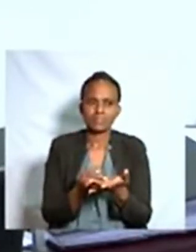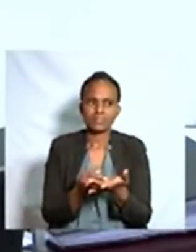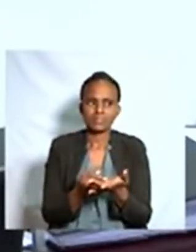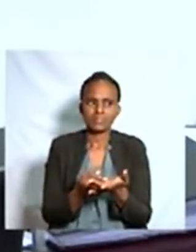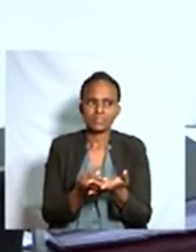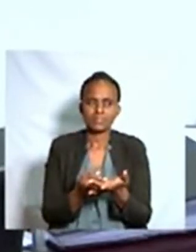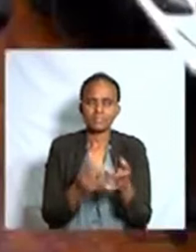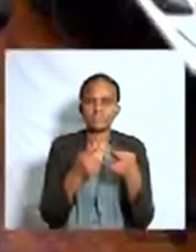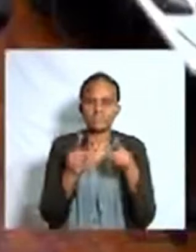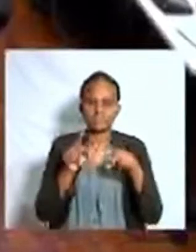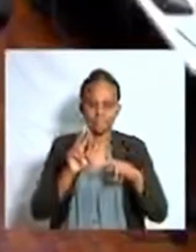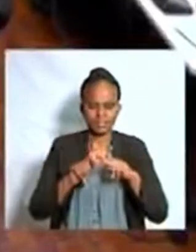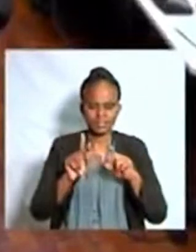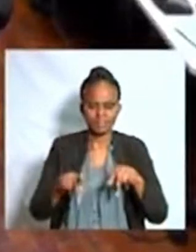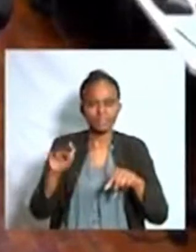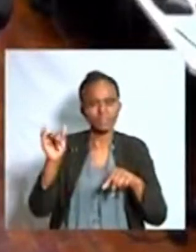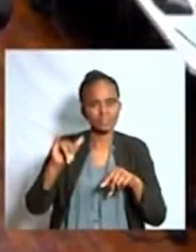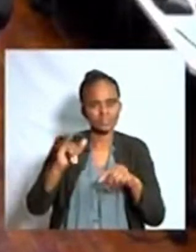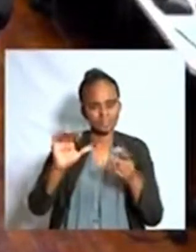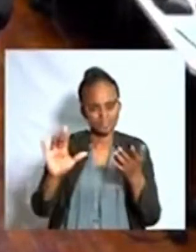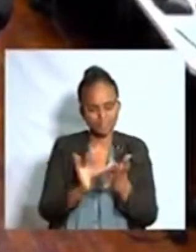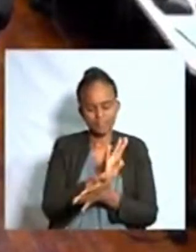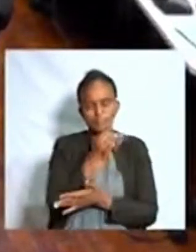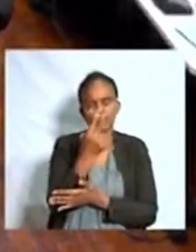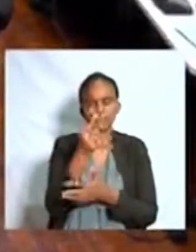A different one, Chair. Yes, please. Page 1, Chair.